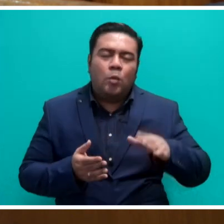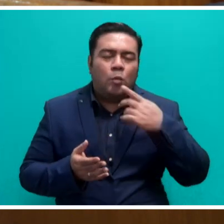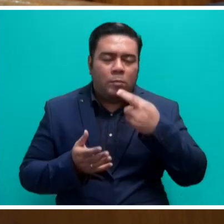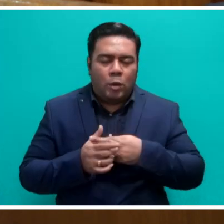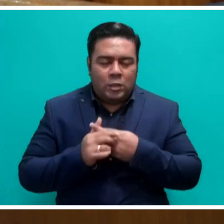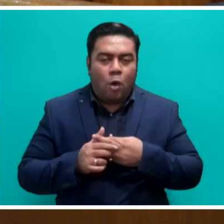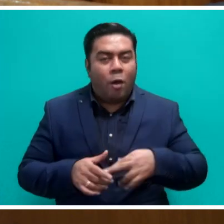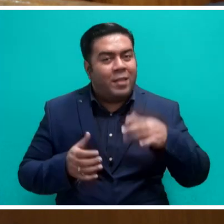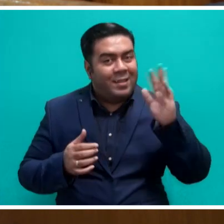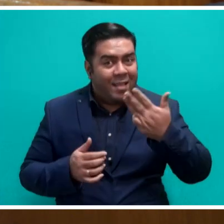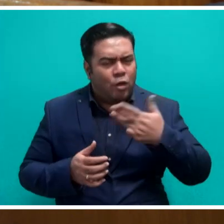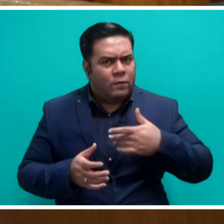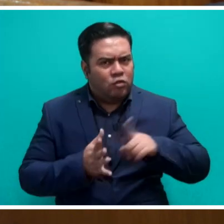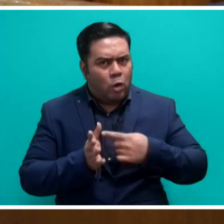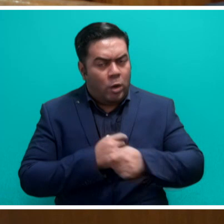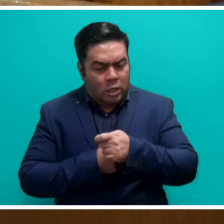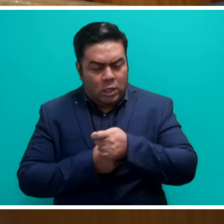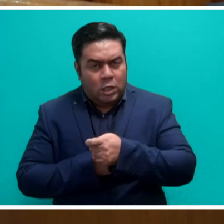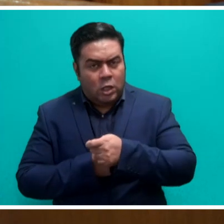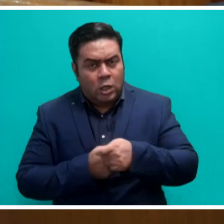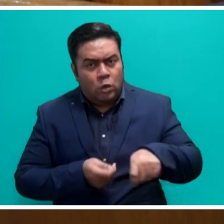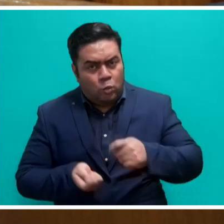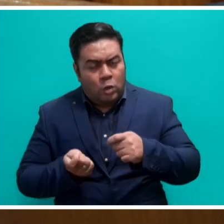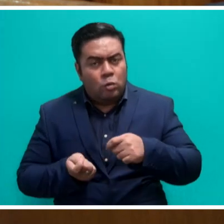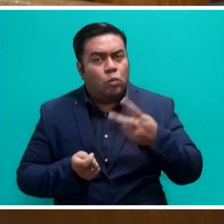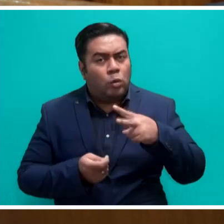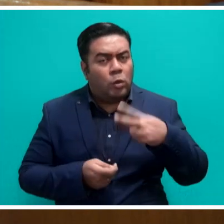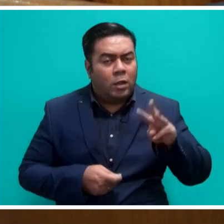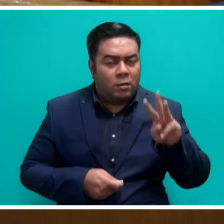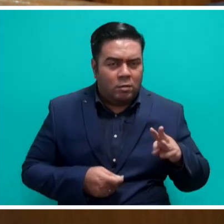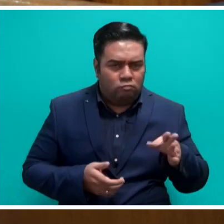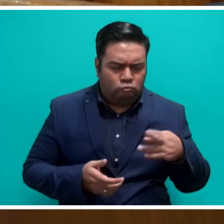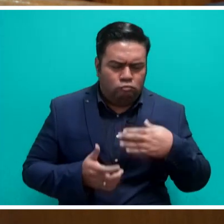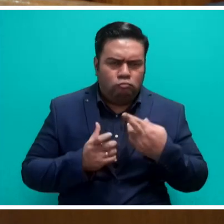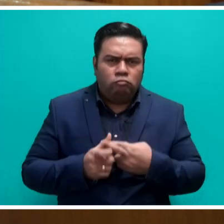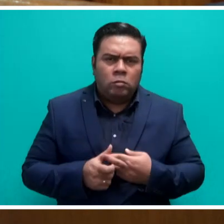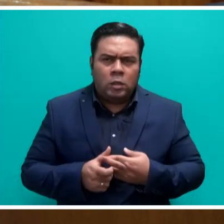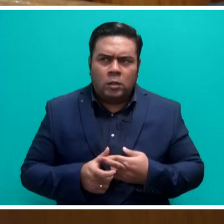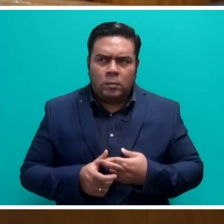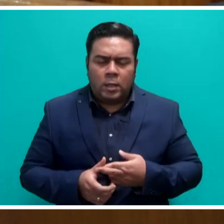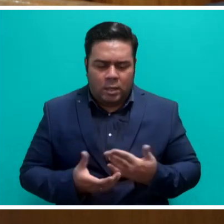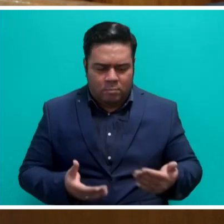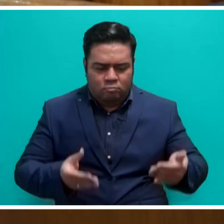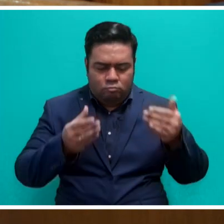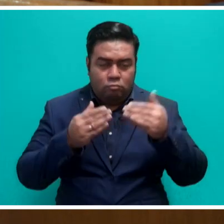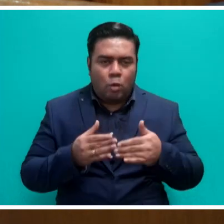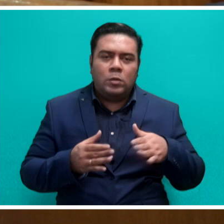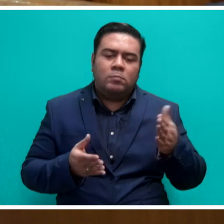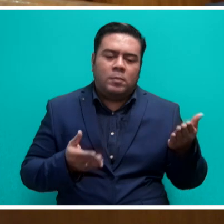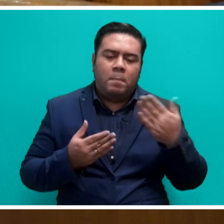January 2023 to those complaints, and his responses were brought before the